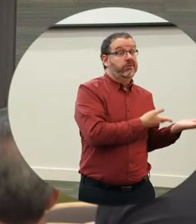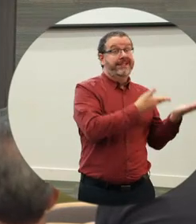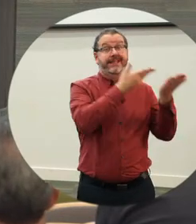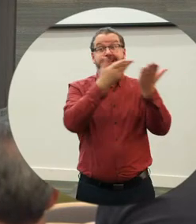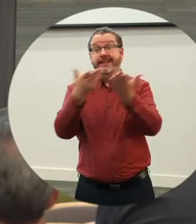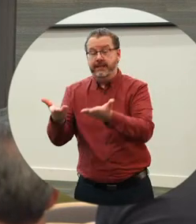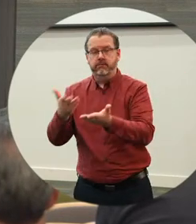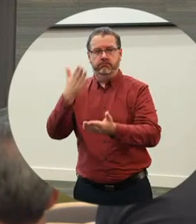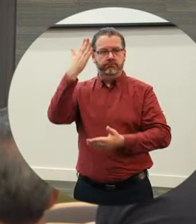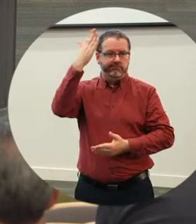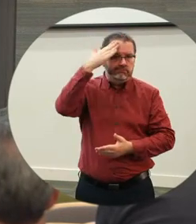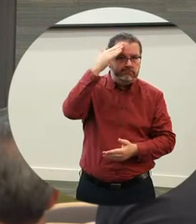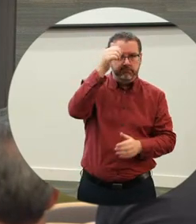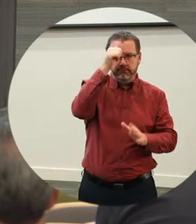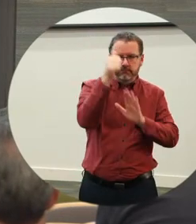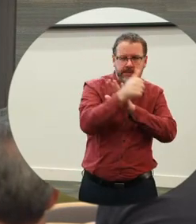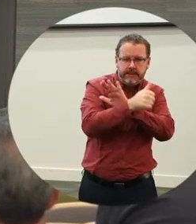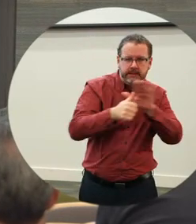your knowledge.